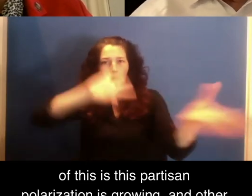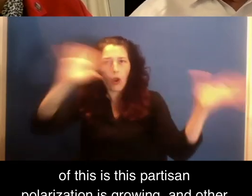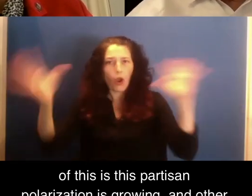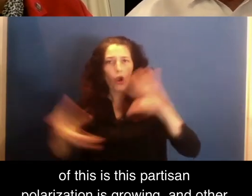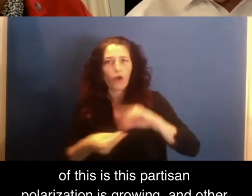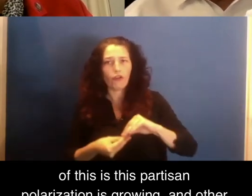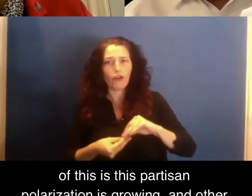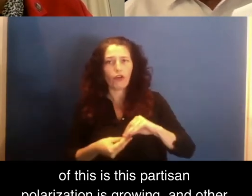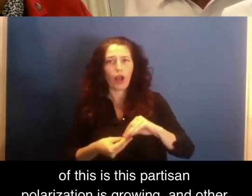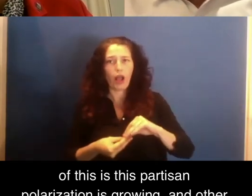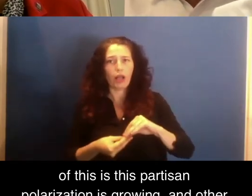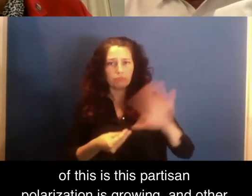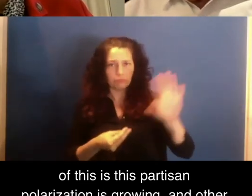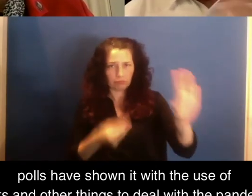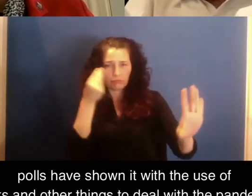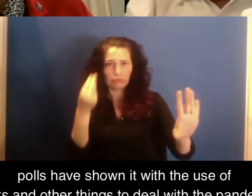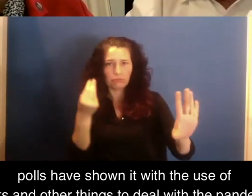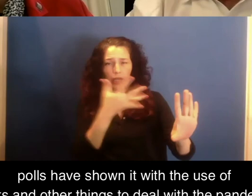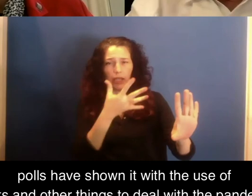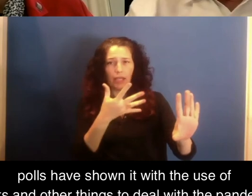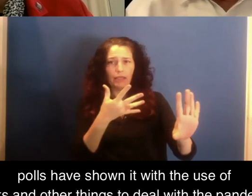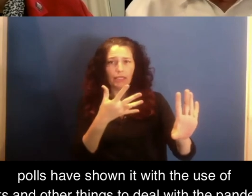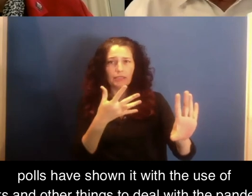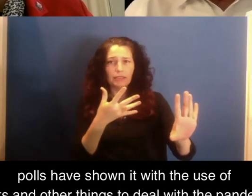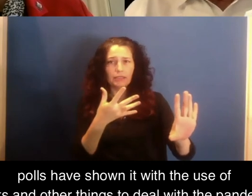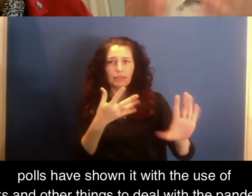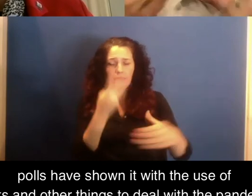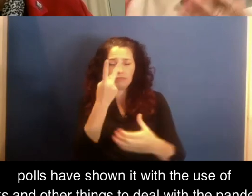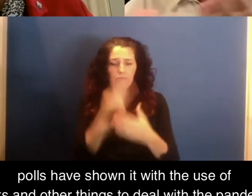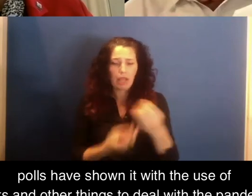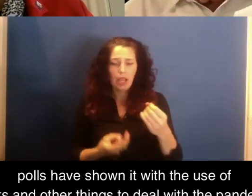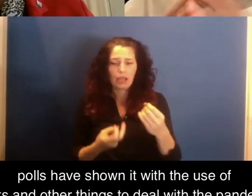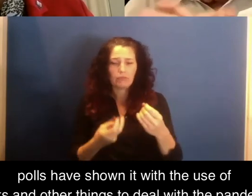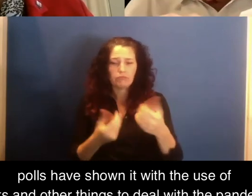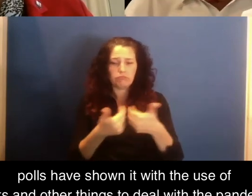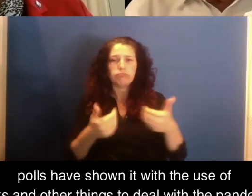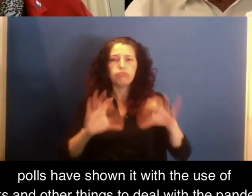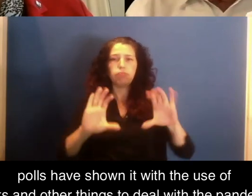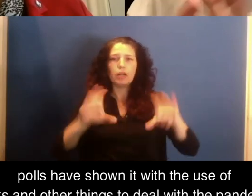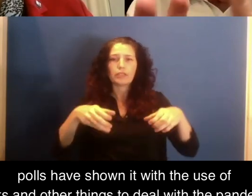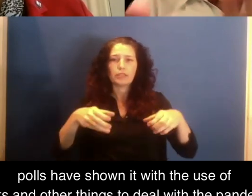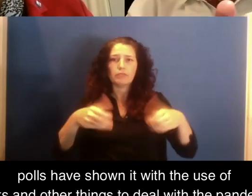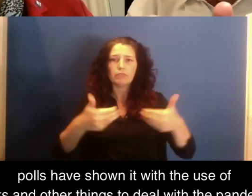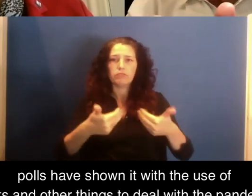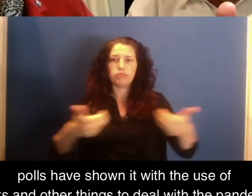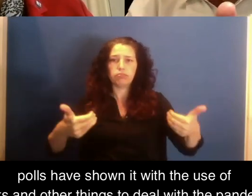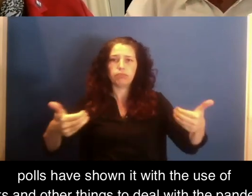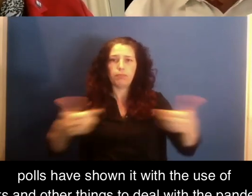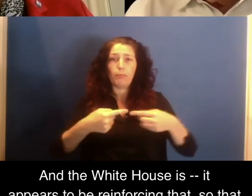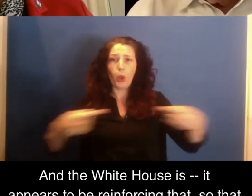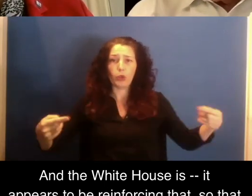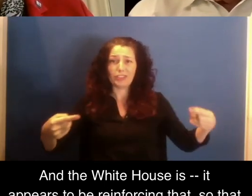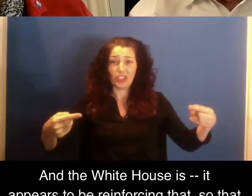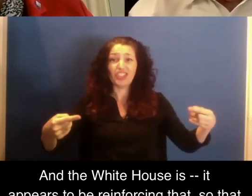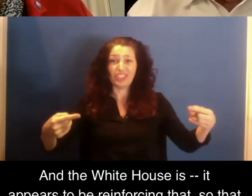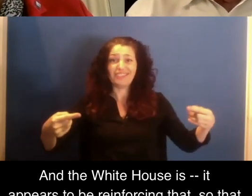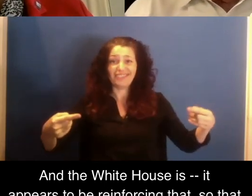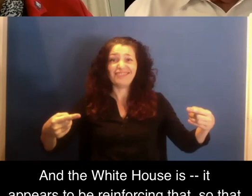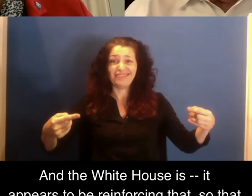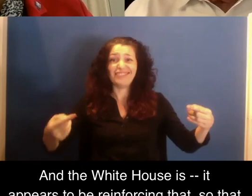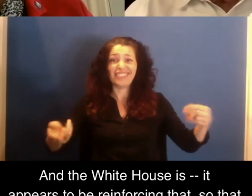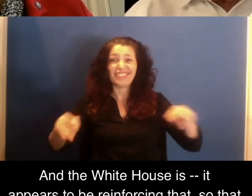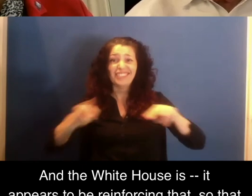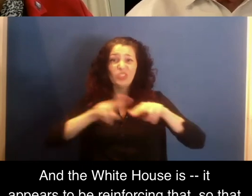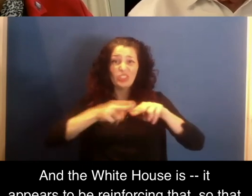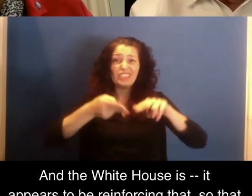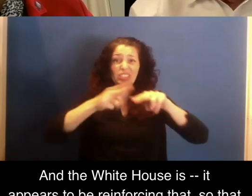is growing. I mean, other polls have shown it with the use of masks and other things to deal with the pandemic and, and the